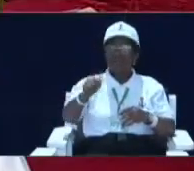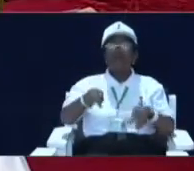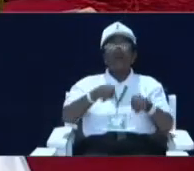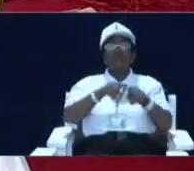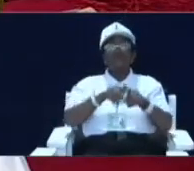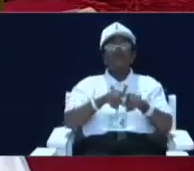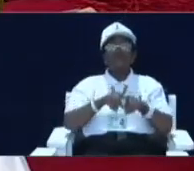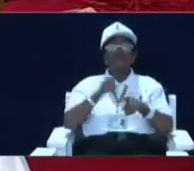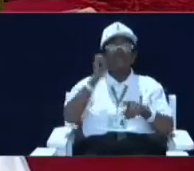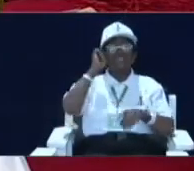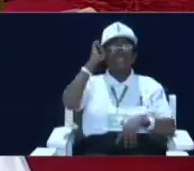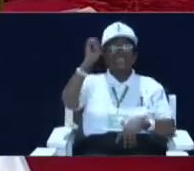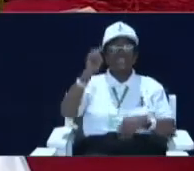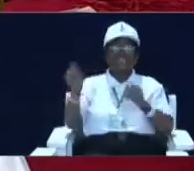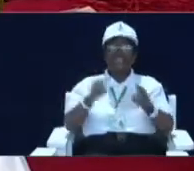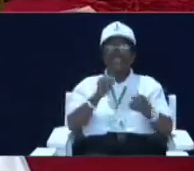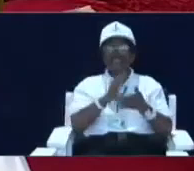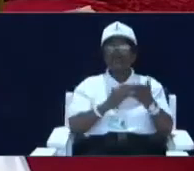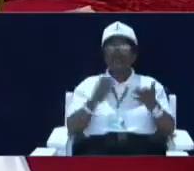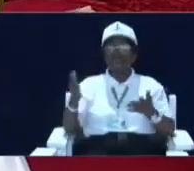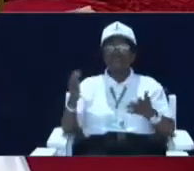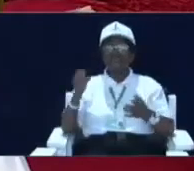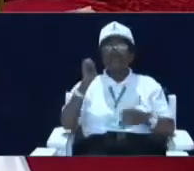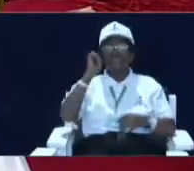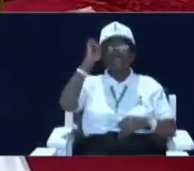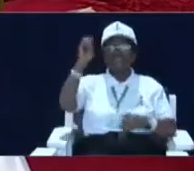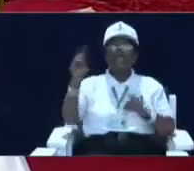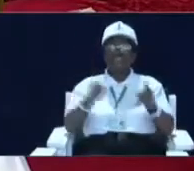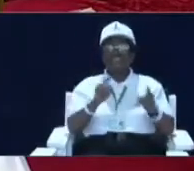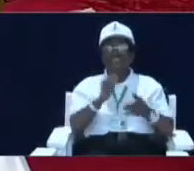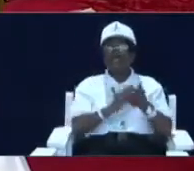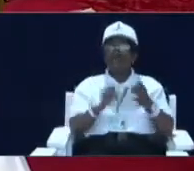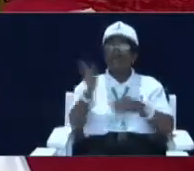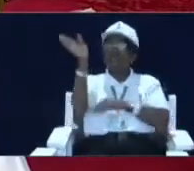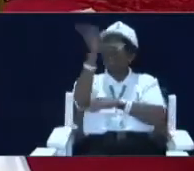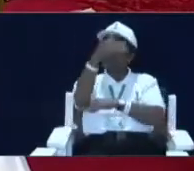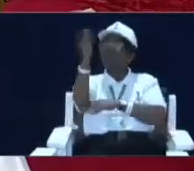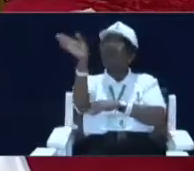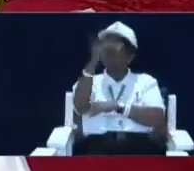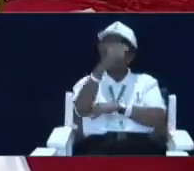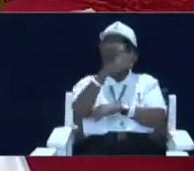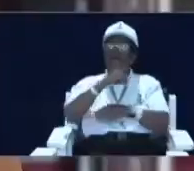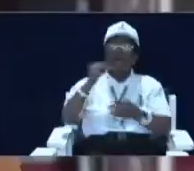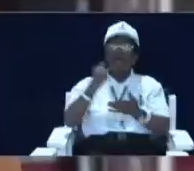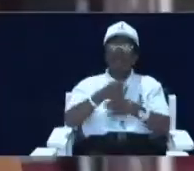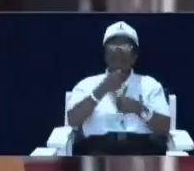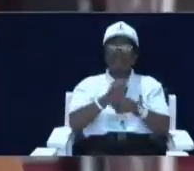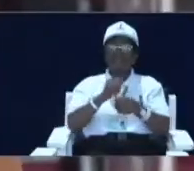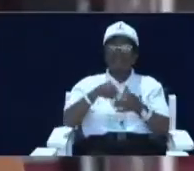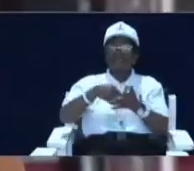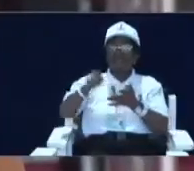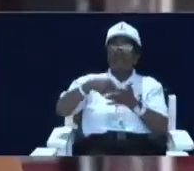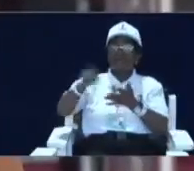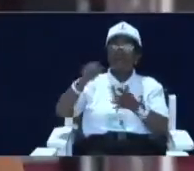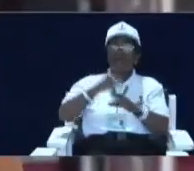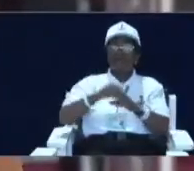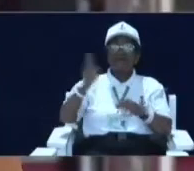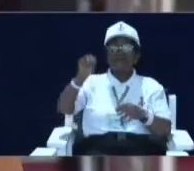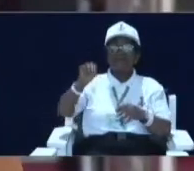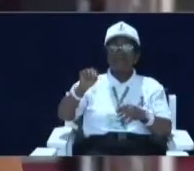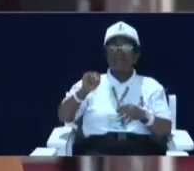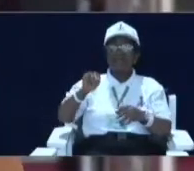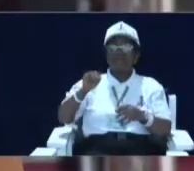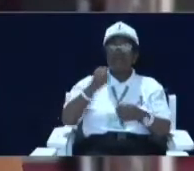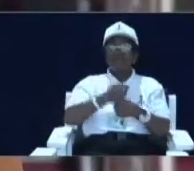he did something. Got some poplar trees, made marks on them, and made sure that when the animals